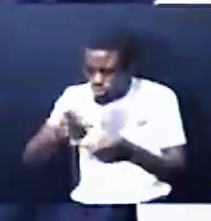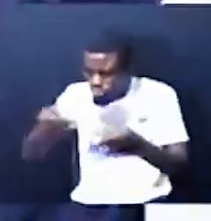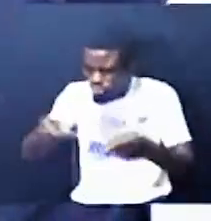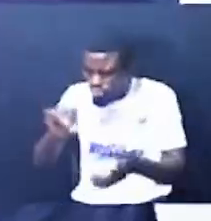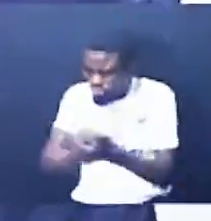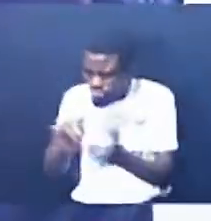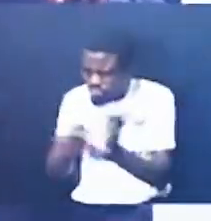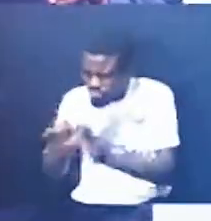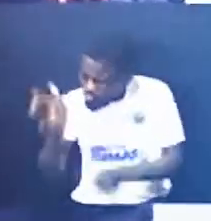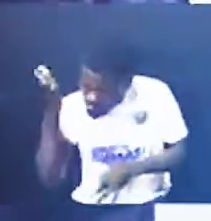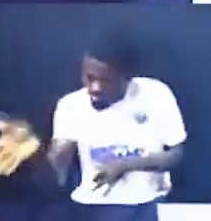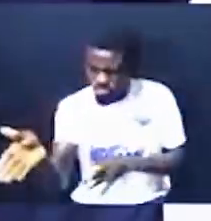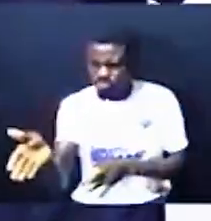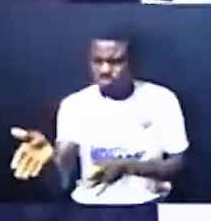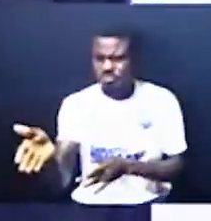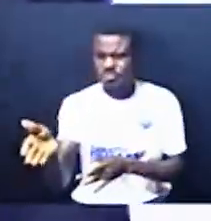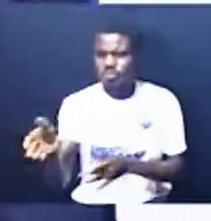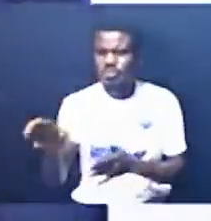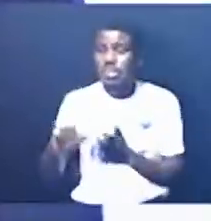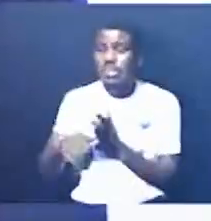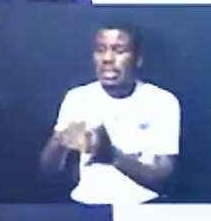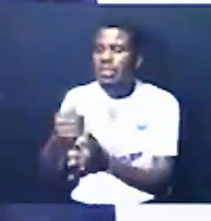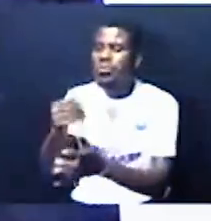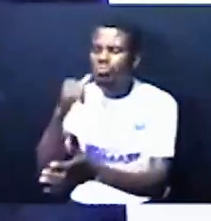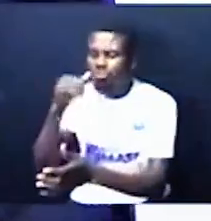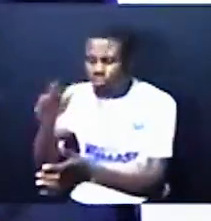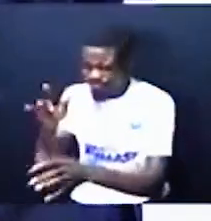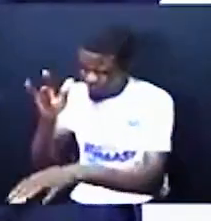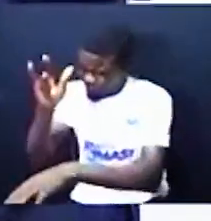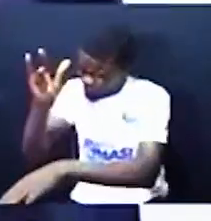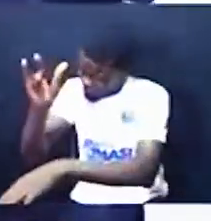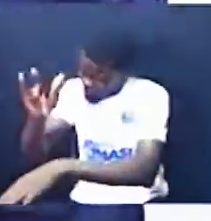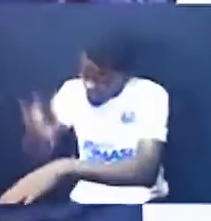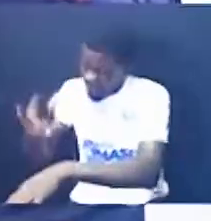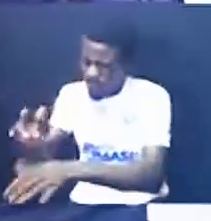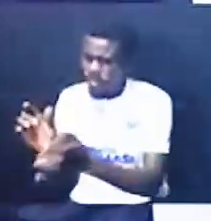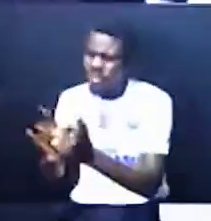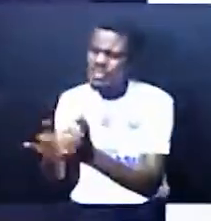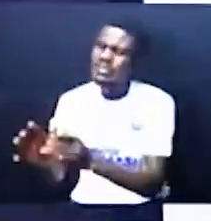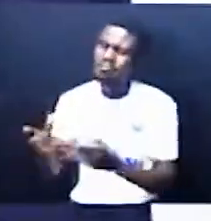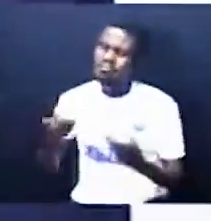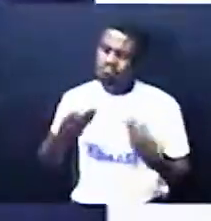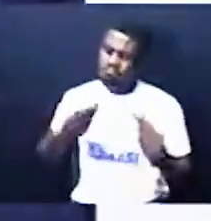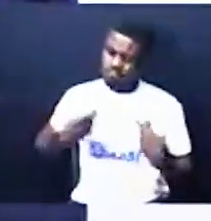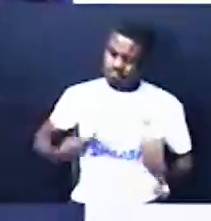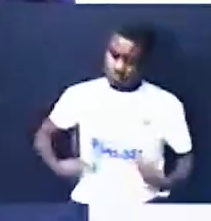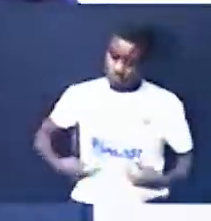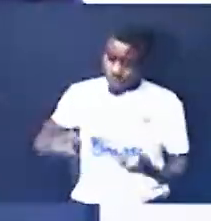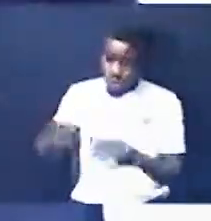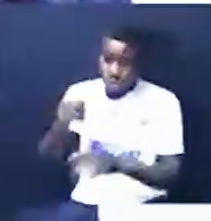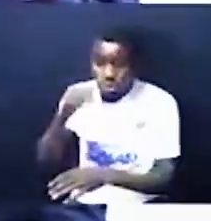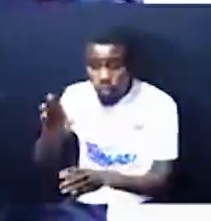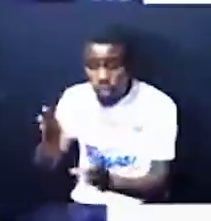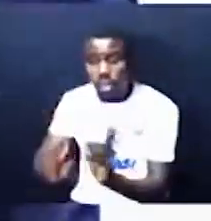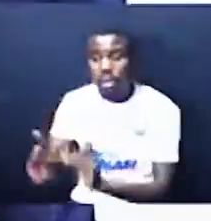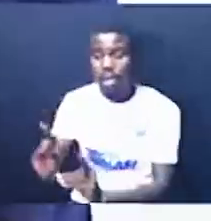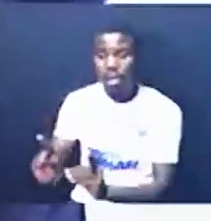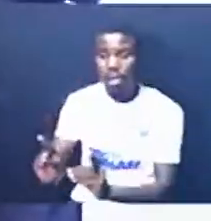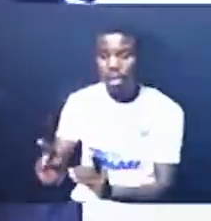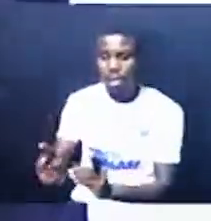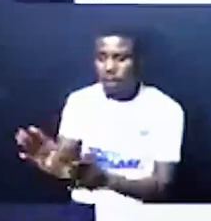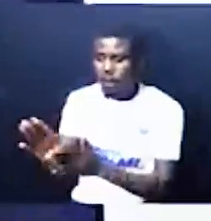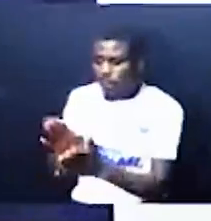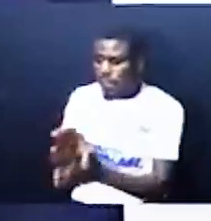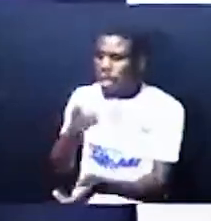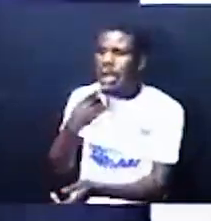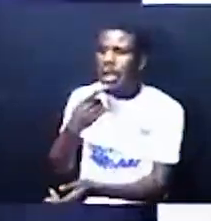was akwa ko du ba bi a yesu wo no and to touch the garment no de nsa akana taade when she did that no yes ano